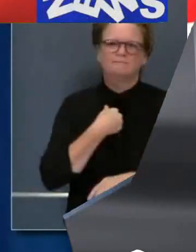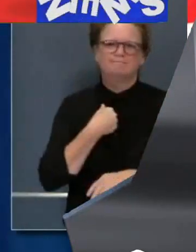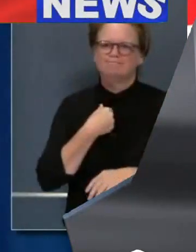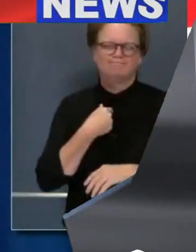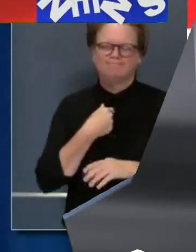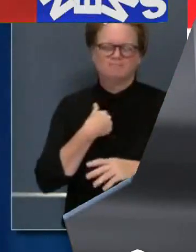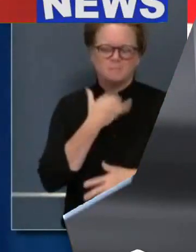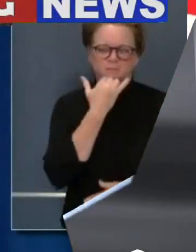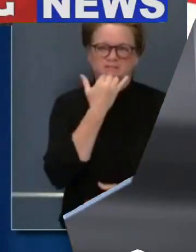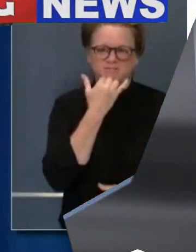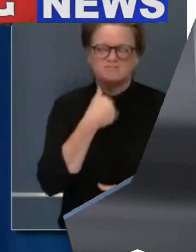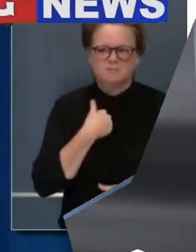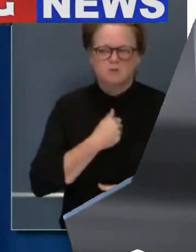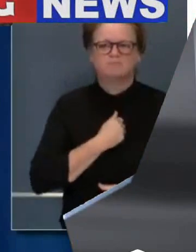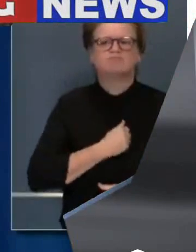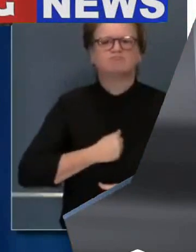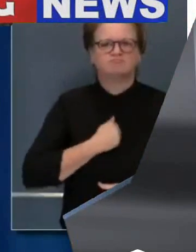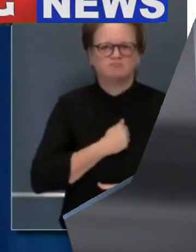And you have my word on that.